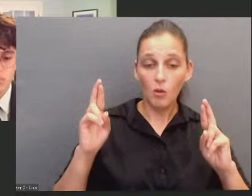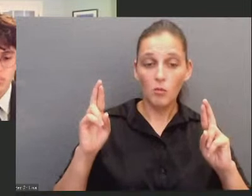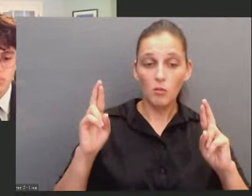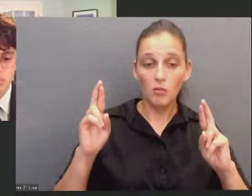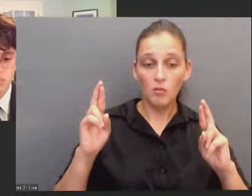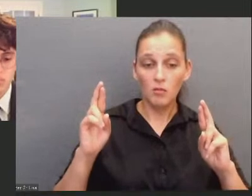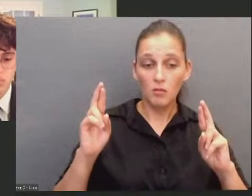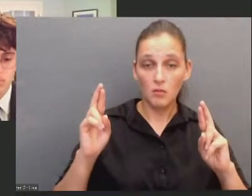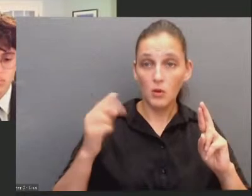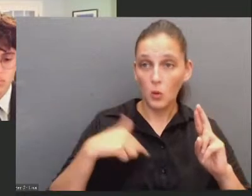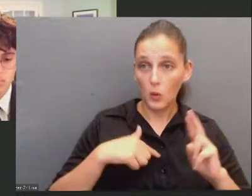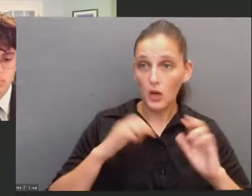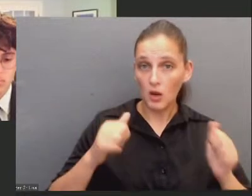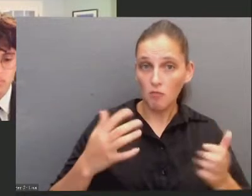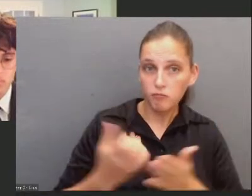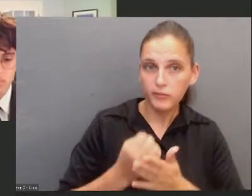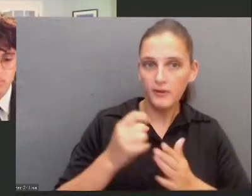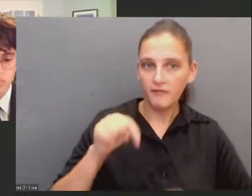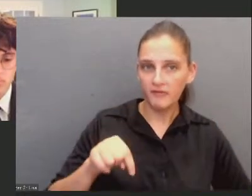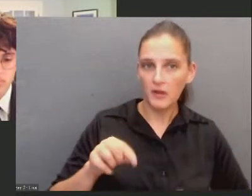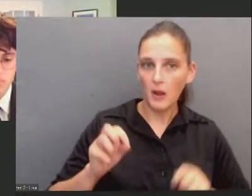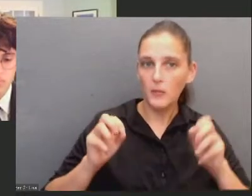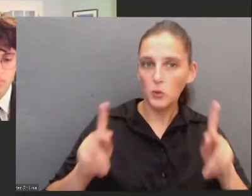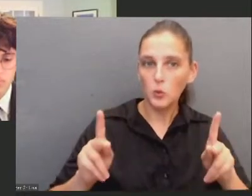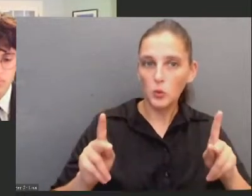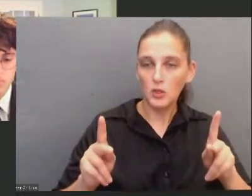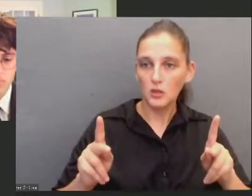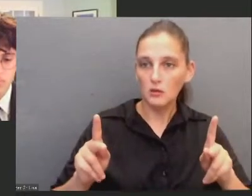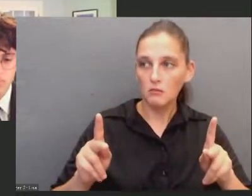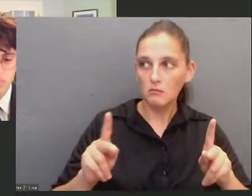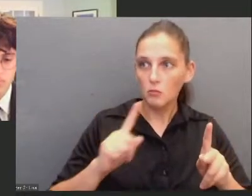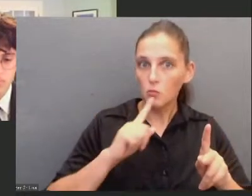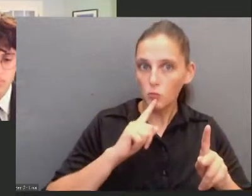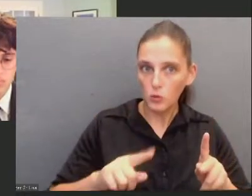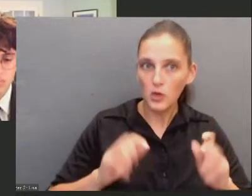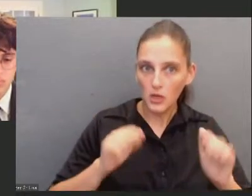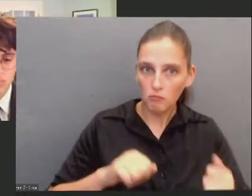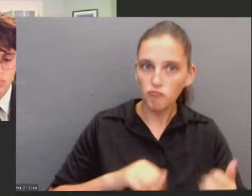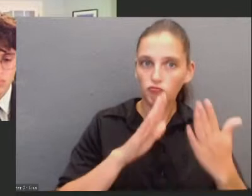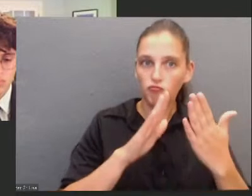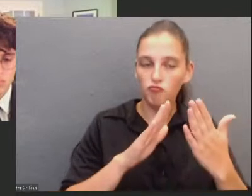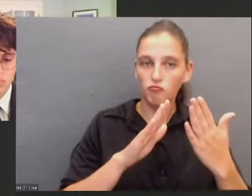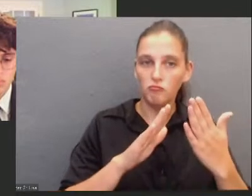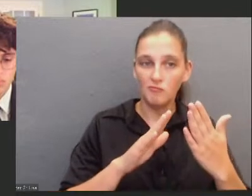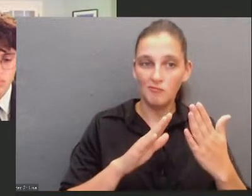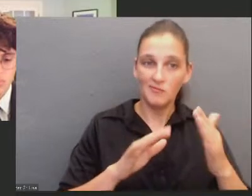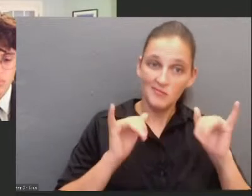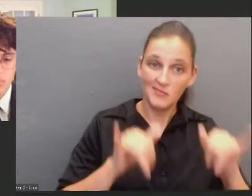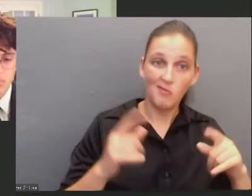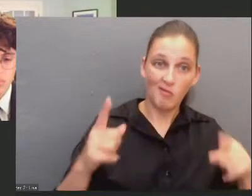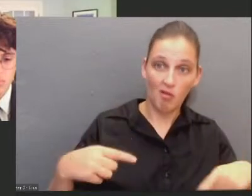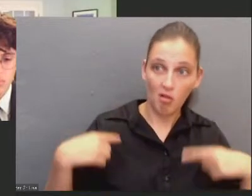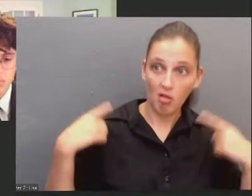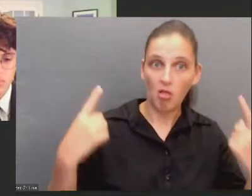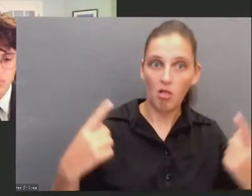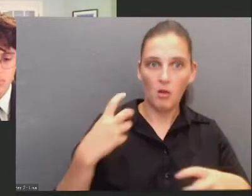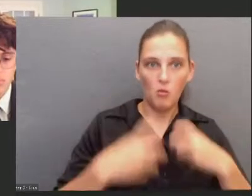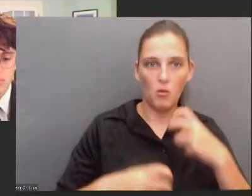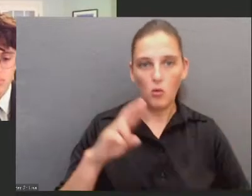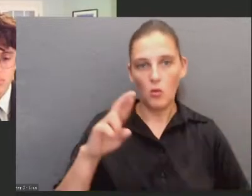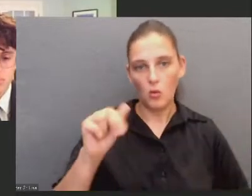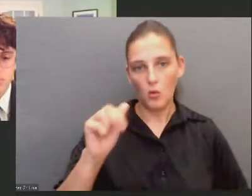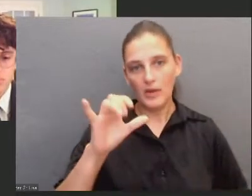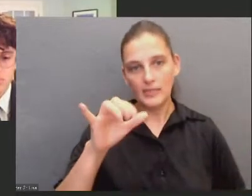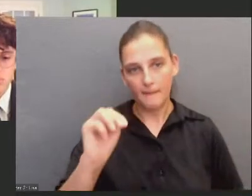that legitimately addresses this longstanding evidence of racism in health. Thank you. Thank